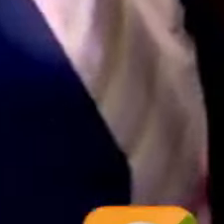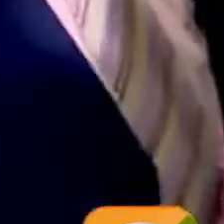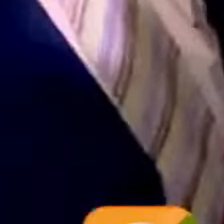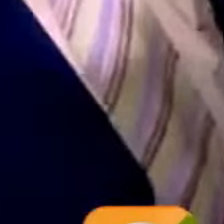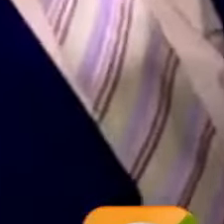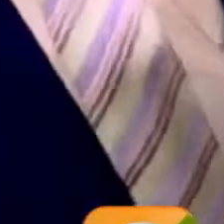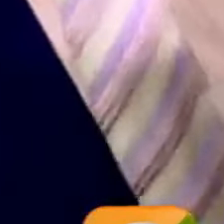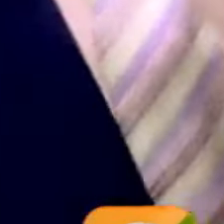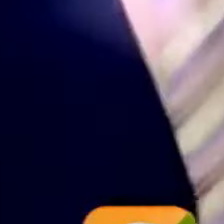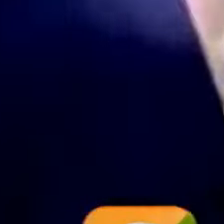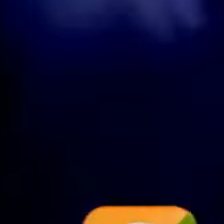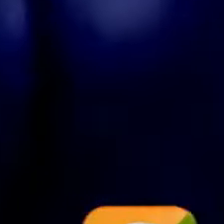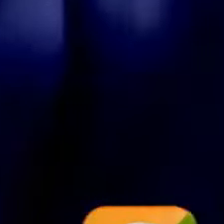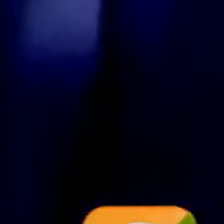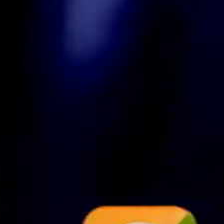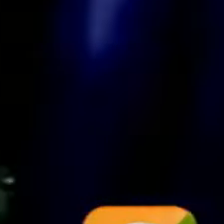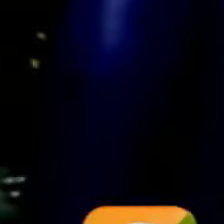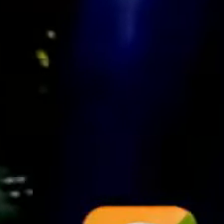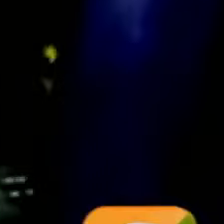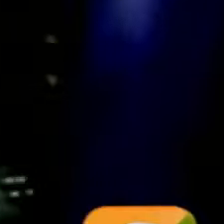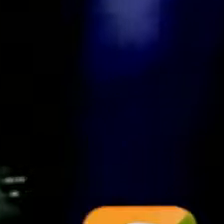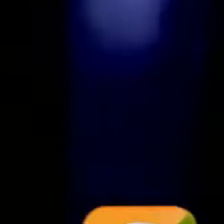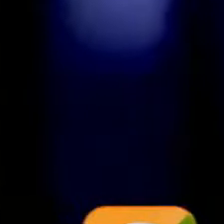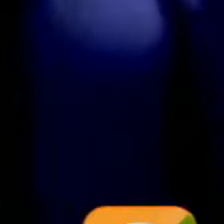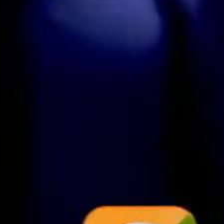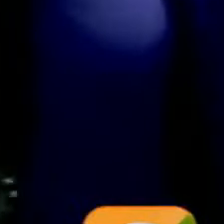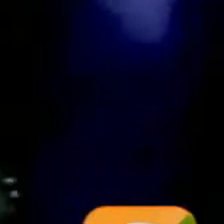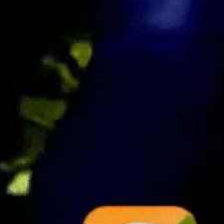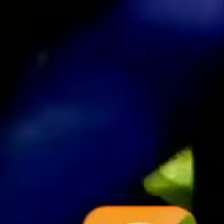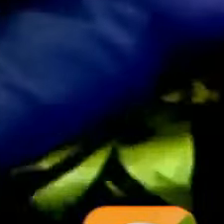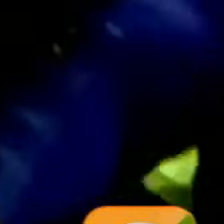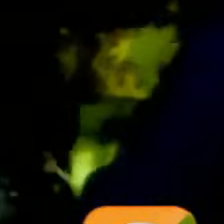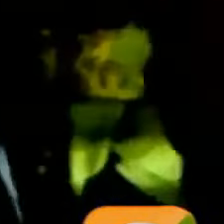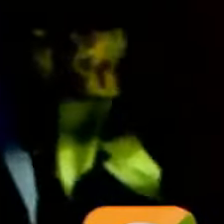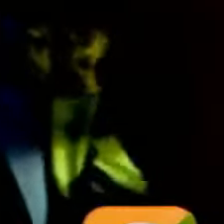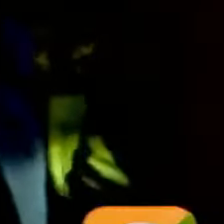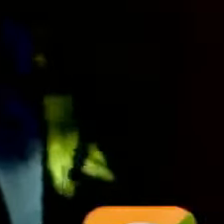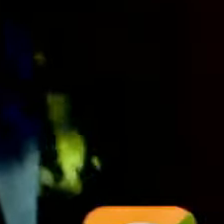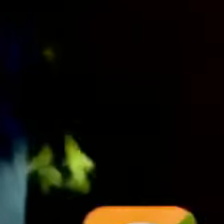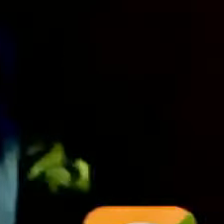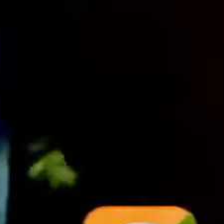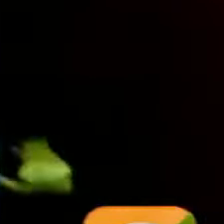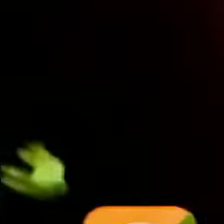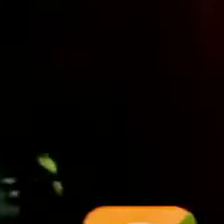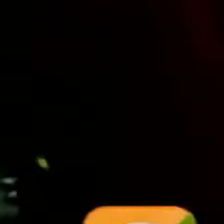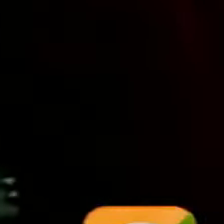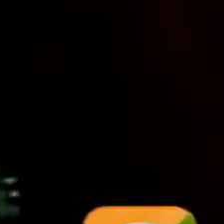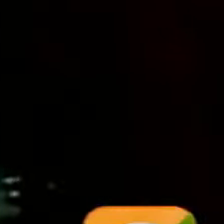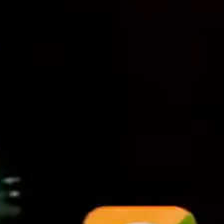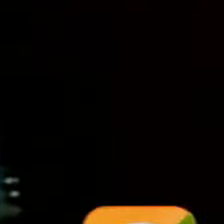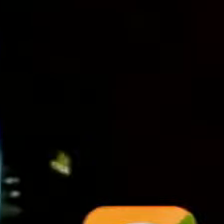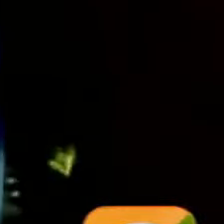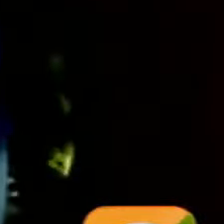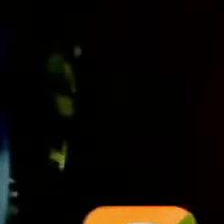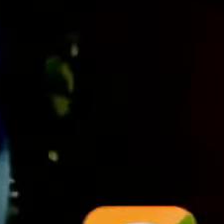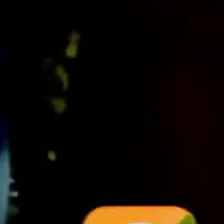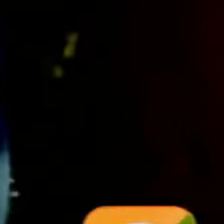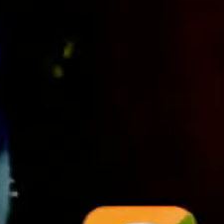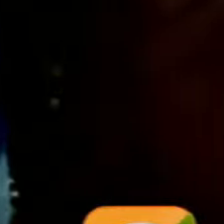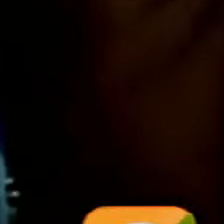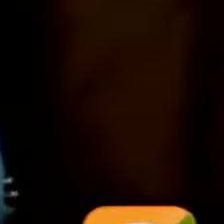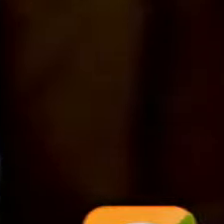of the Mwengi Mutuzi motion, while 44 members voting against the impeachment motion, while one member of